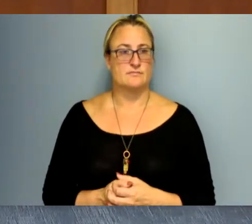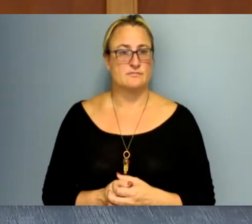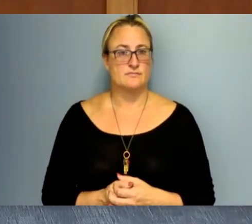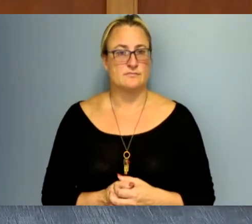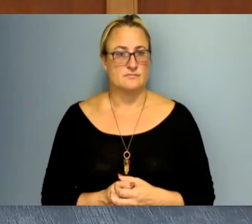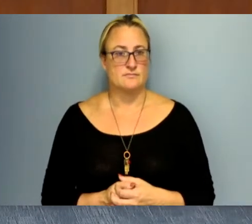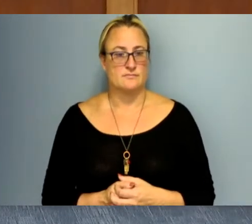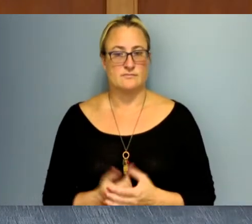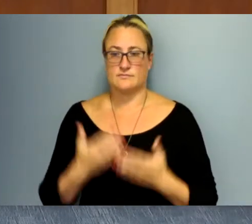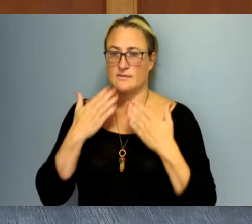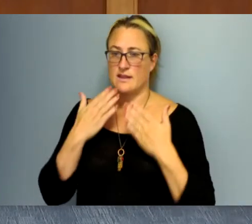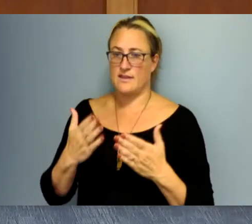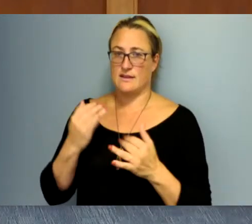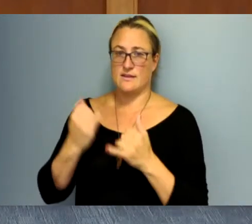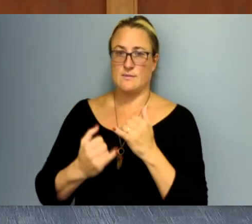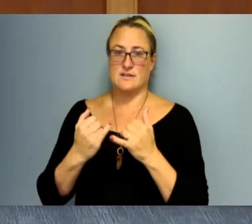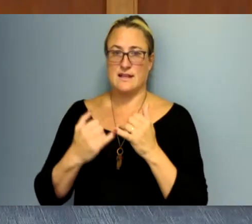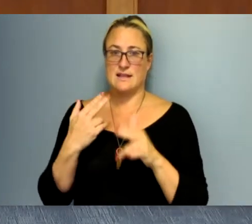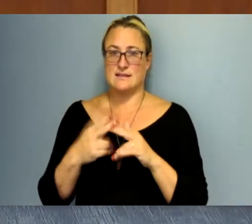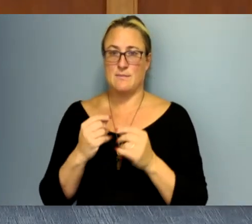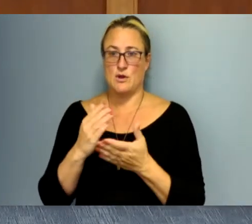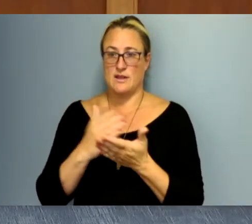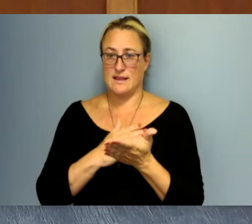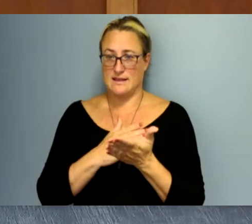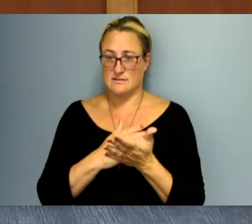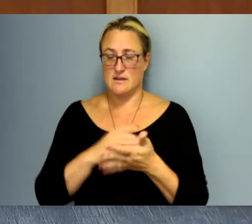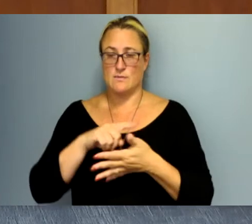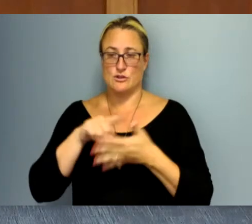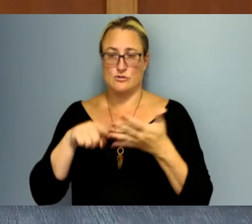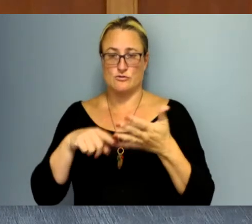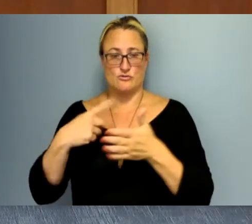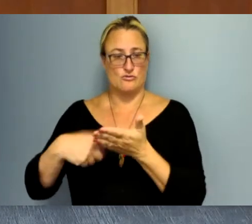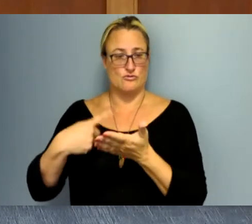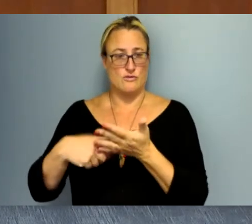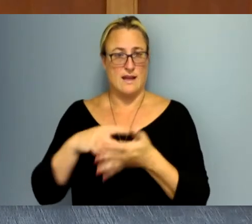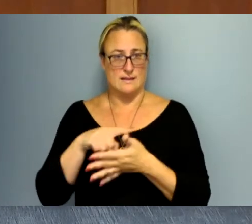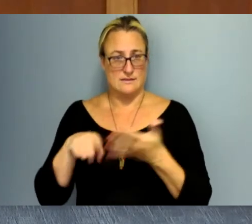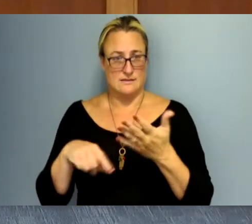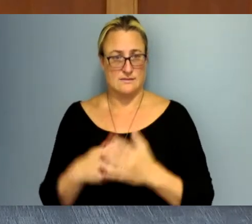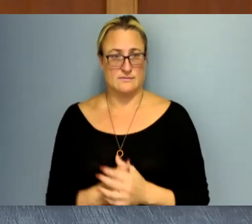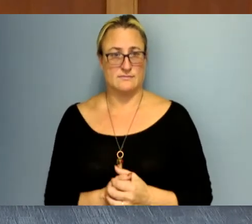Okay, that's the last name on the list. Just addressing some of the issues,